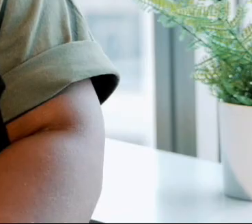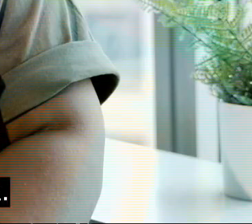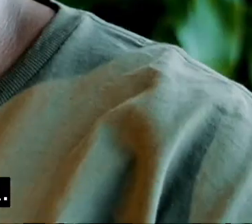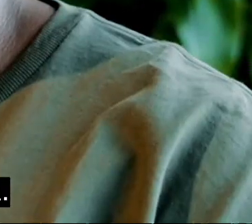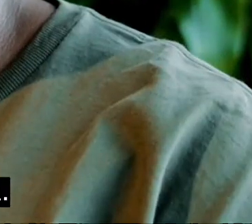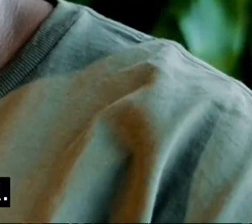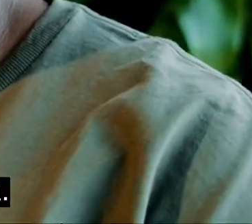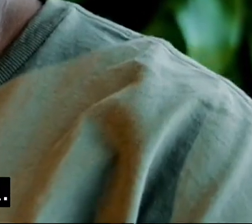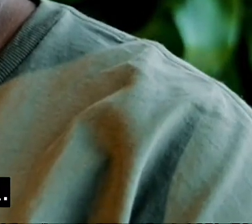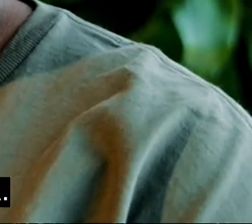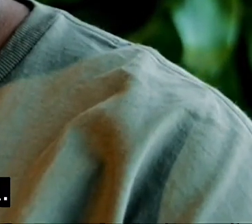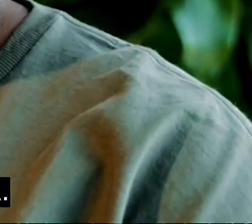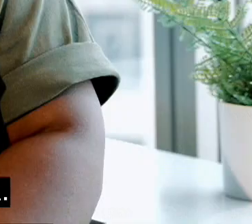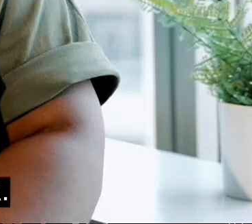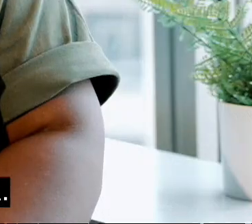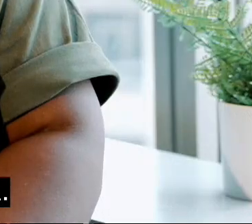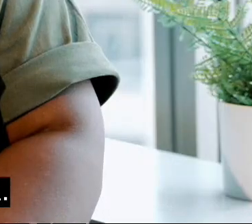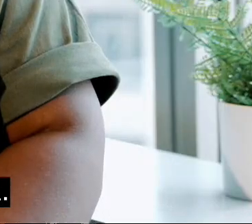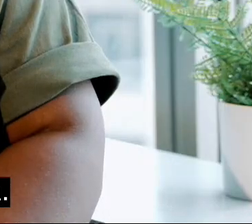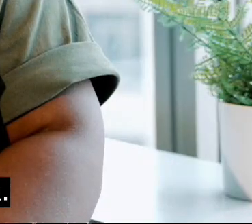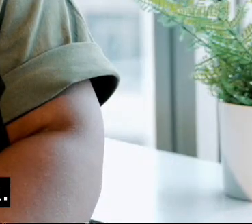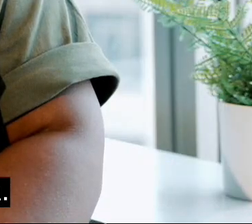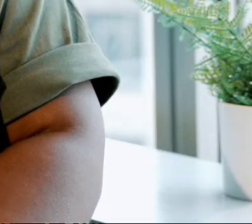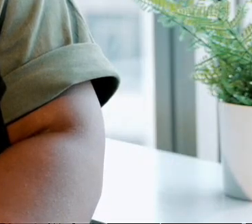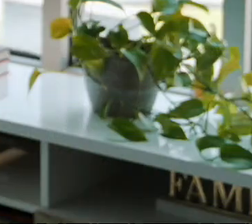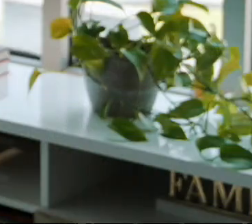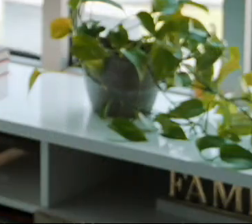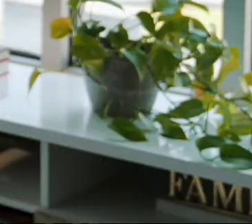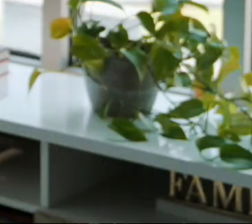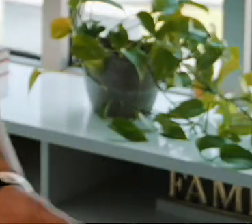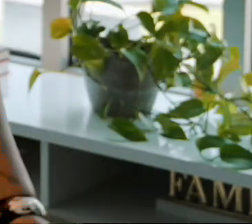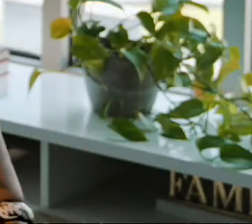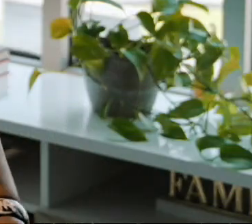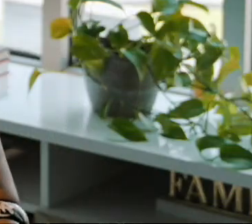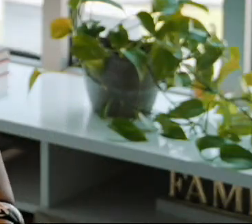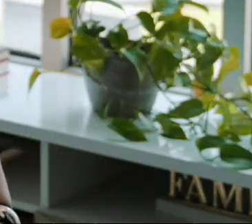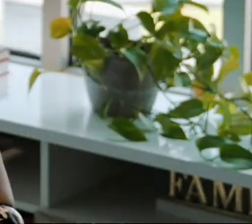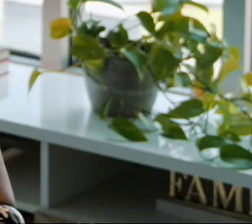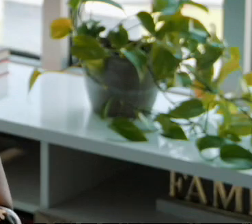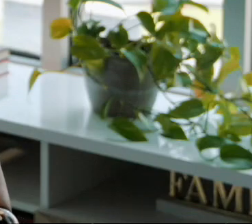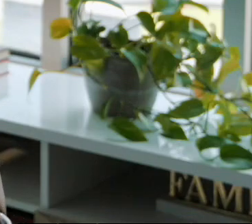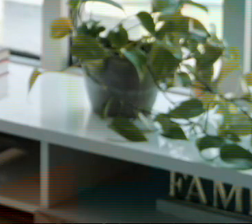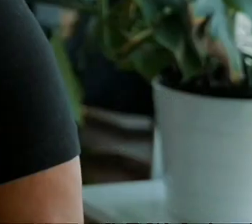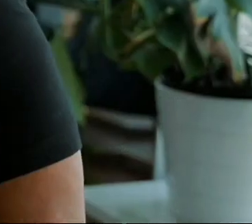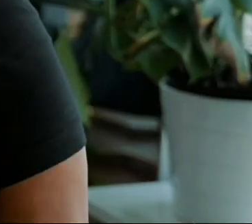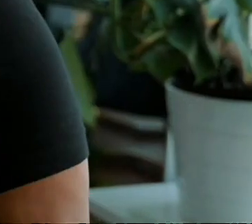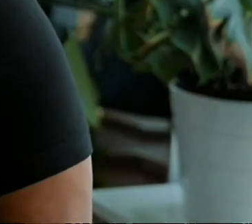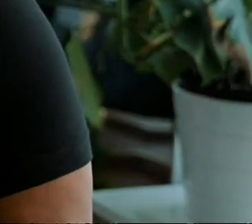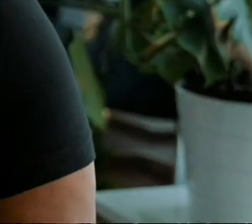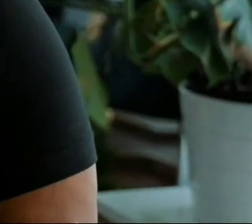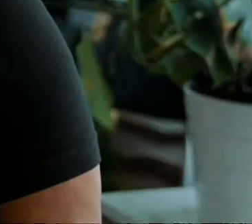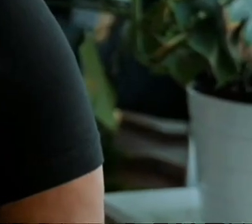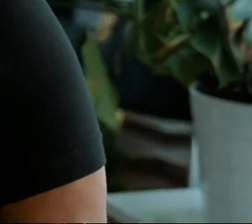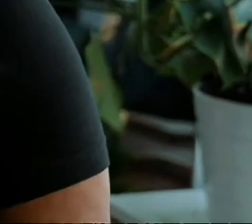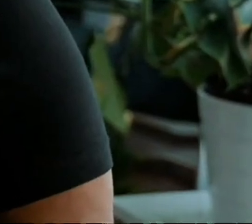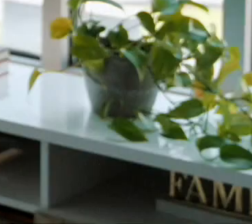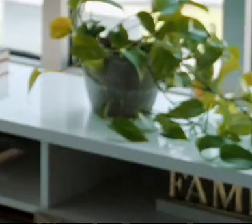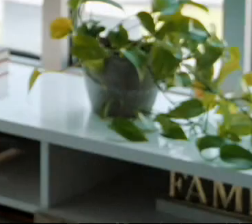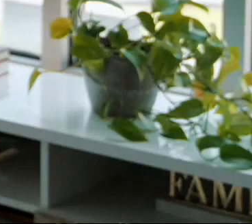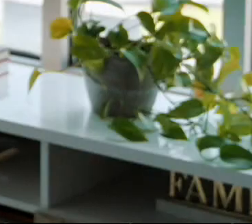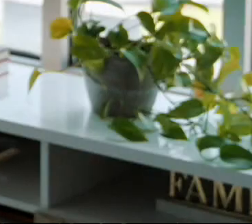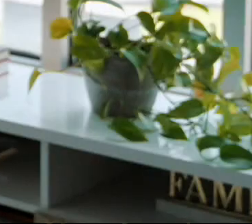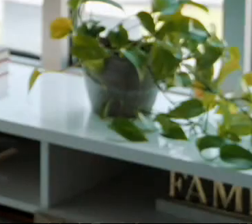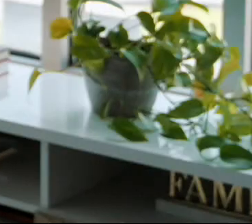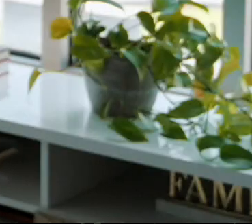write and see our narratives reflected in the media. Our protection from patriarchal violence. Our ability to lean on protections of the law. And